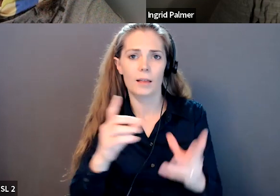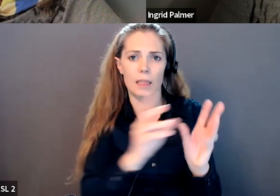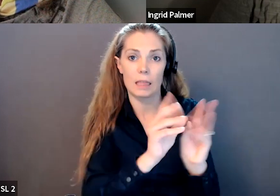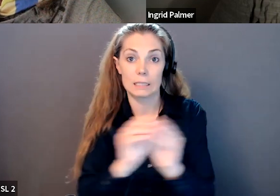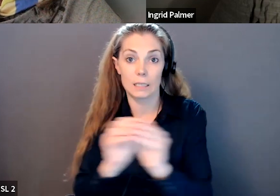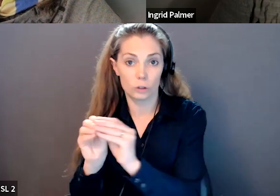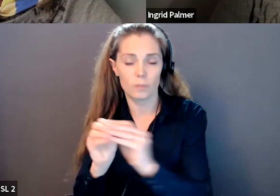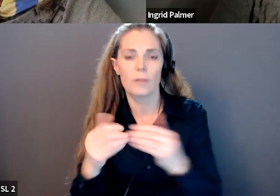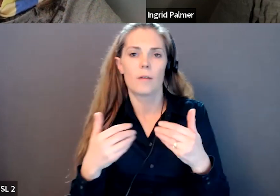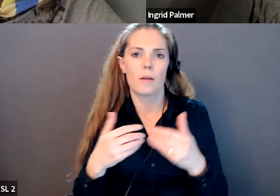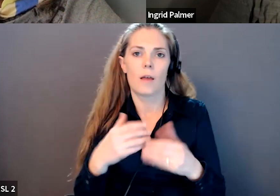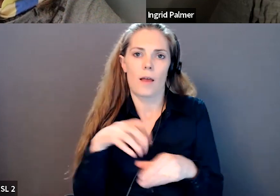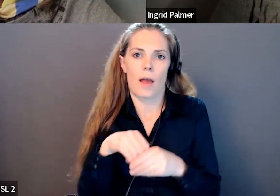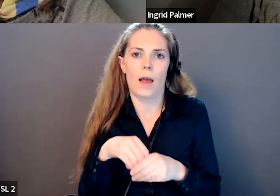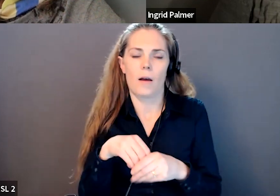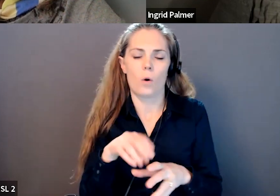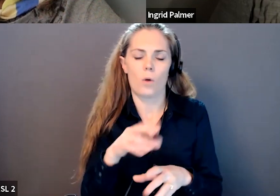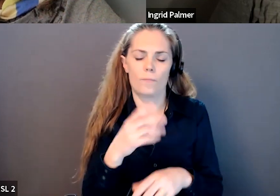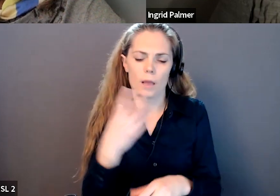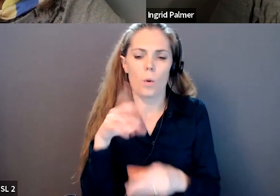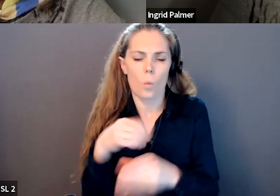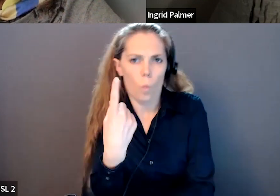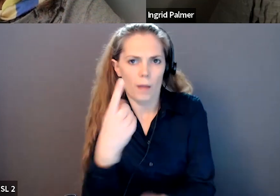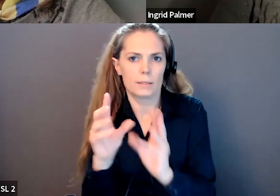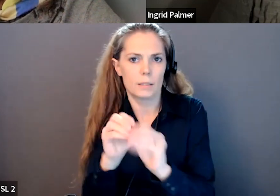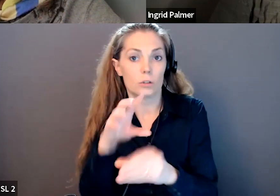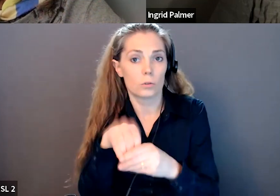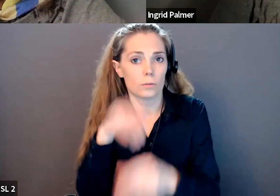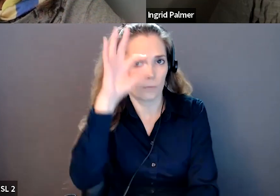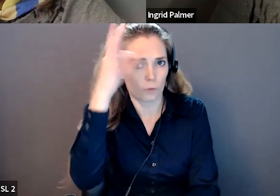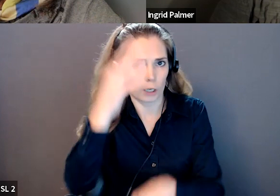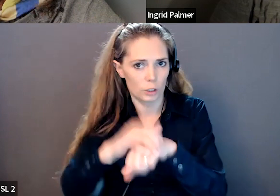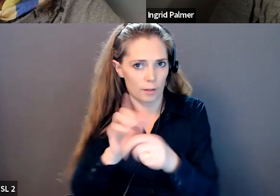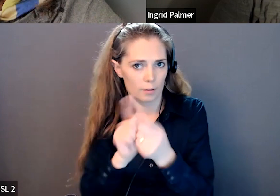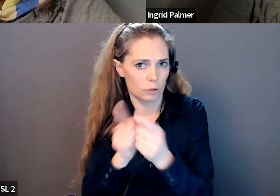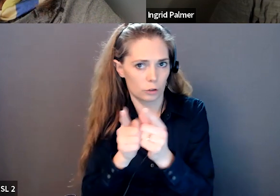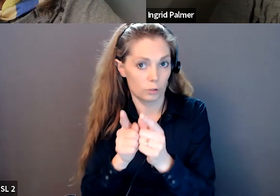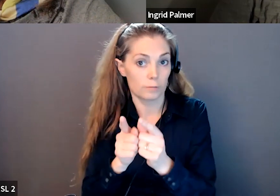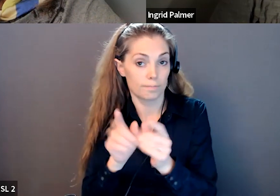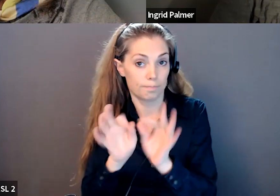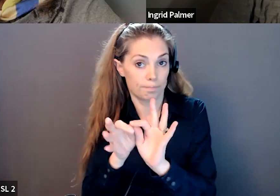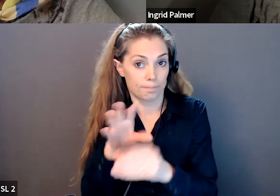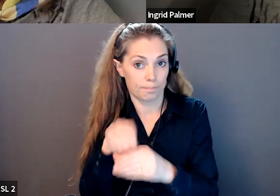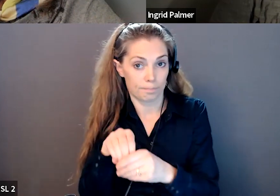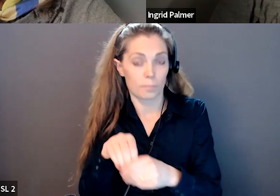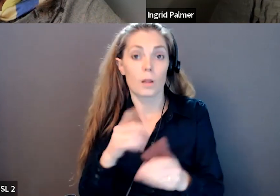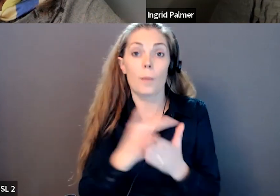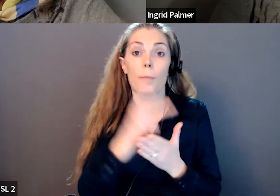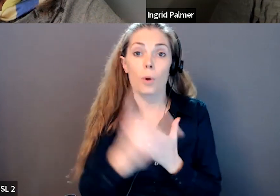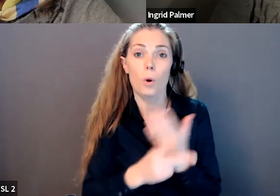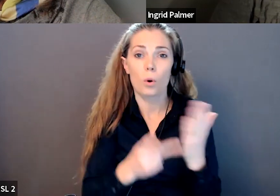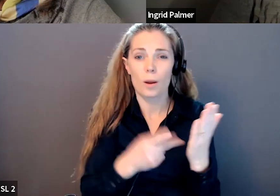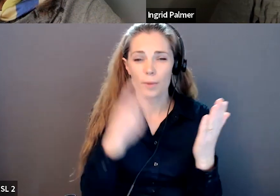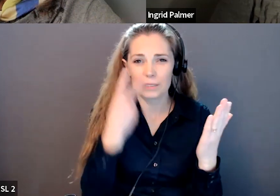is available. There will be a note in the program. Des interprètes français